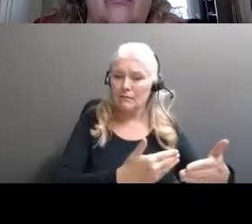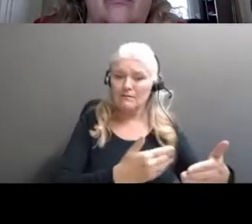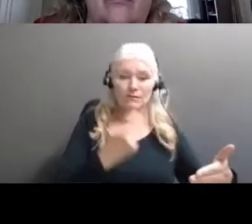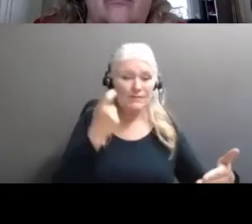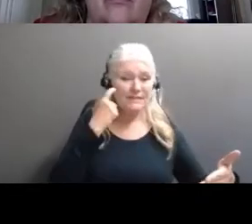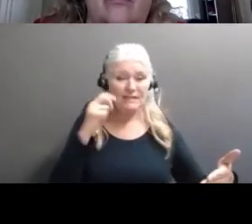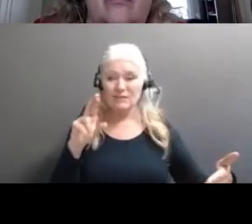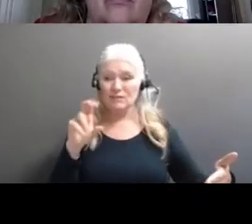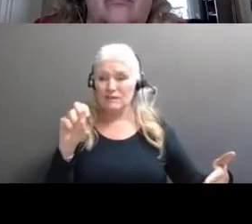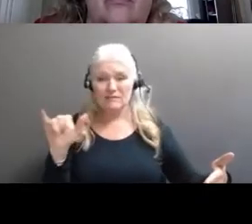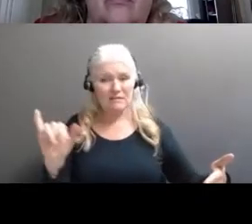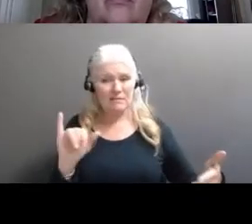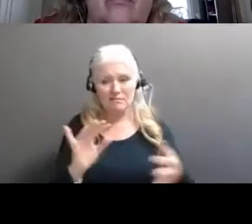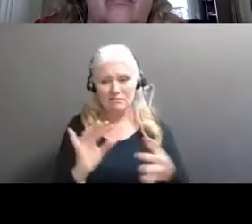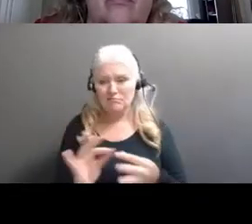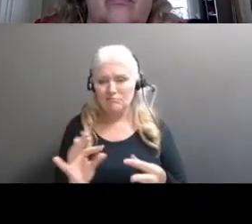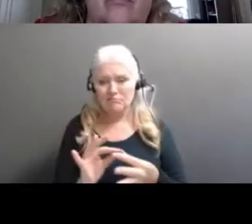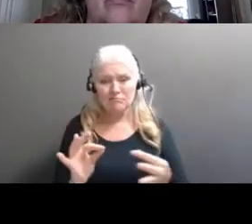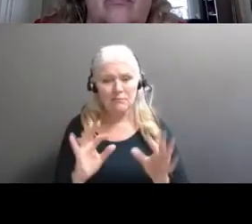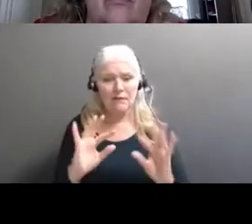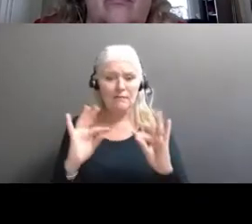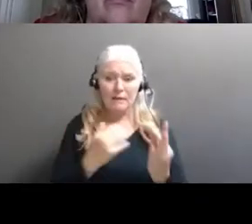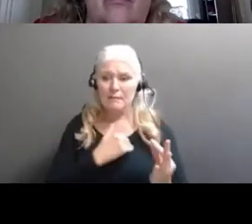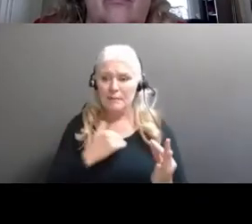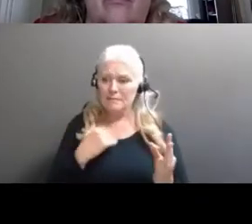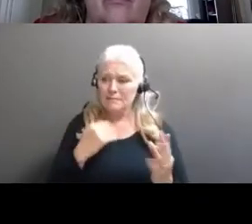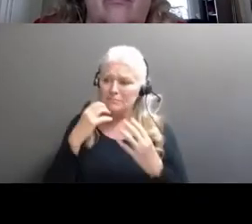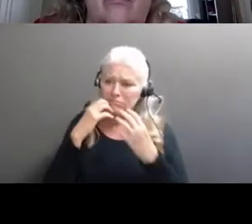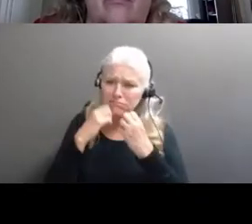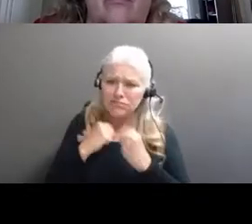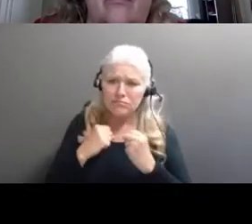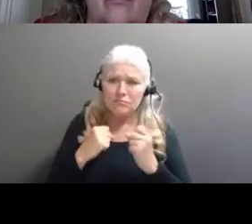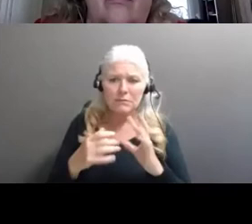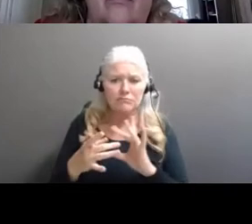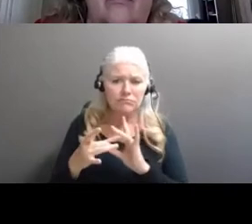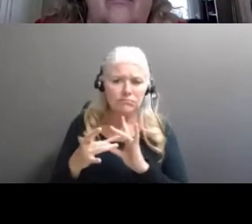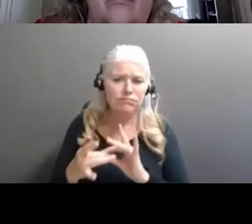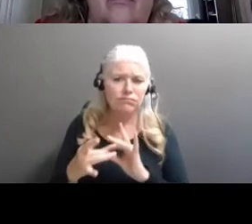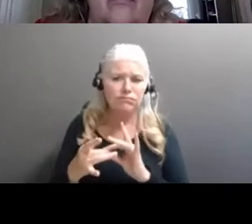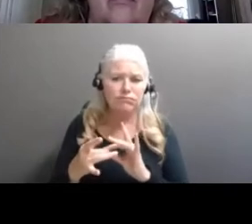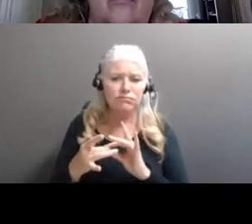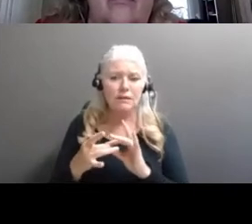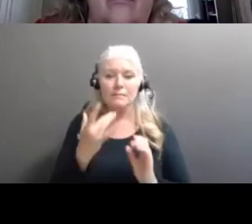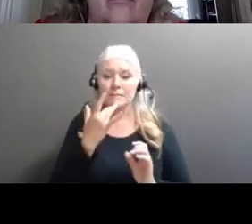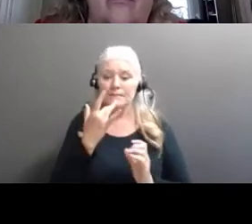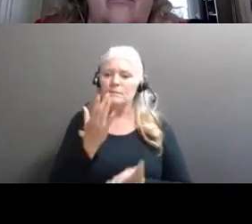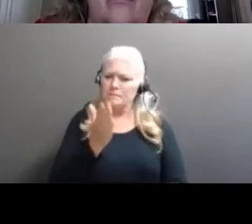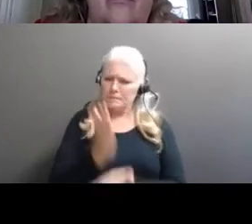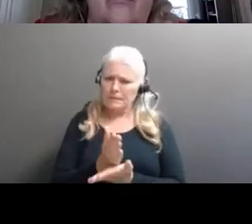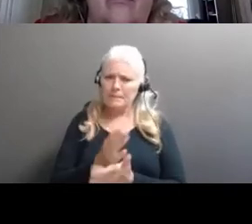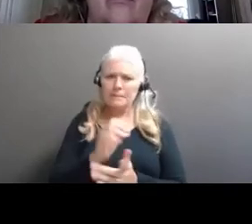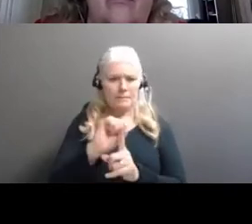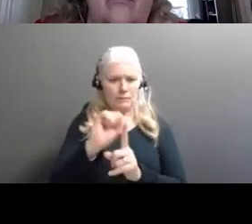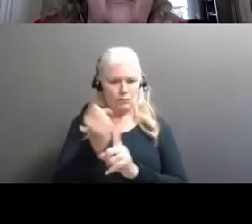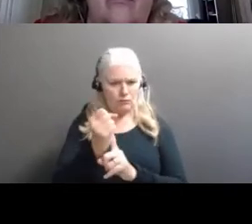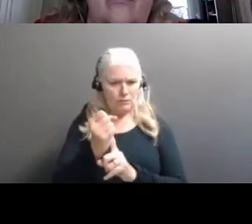relationships with family members that they care about. They wanted the situation to stop the abuse, the older adults did, but they didn't want to